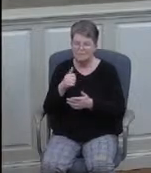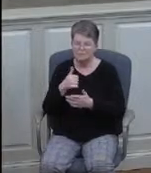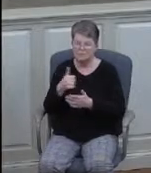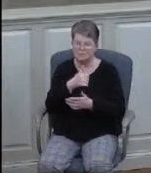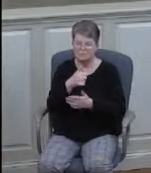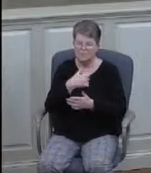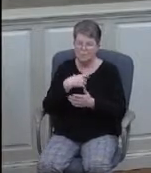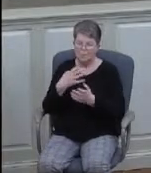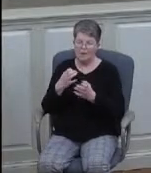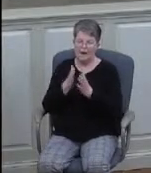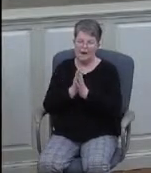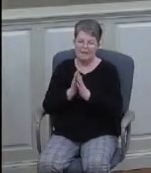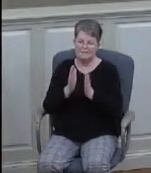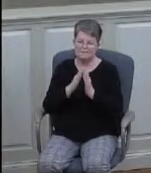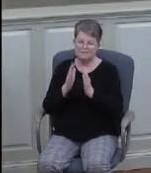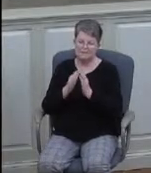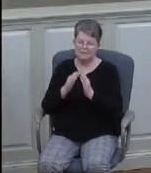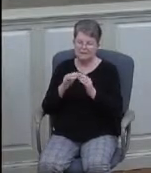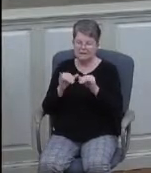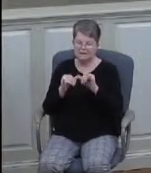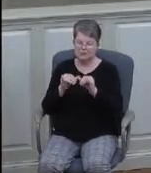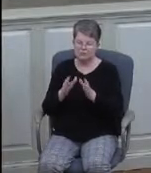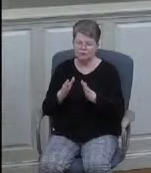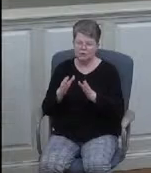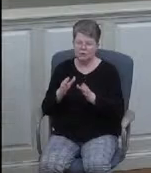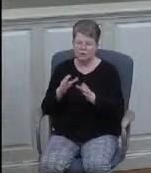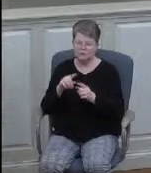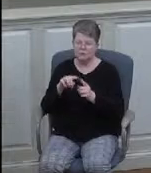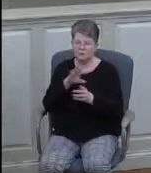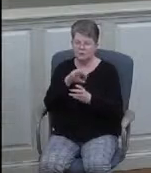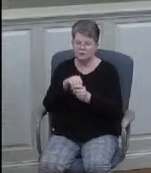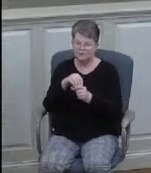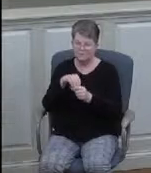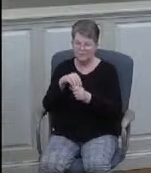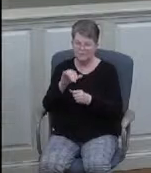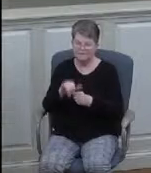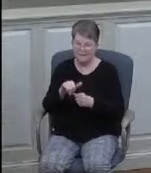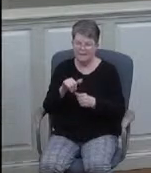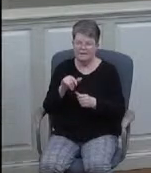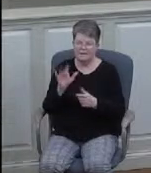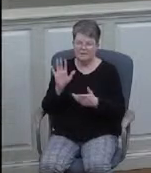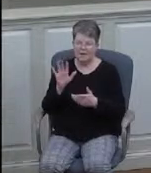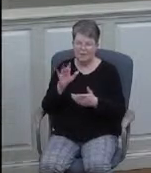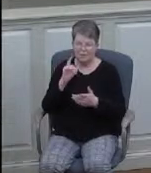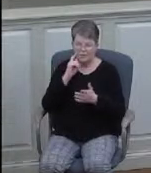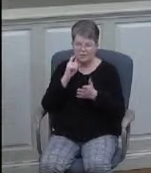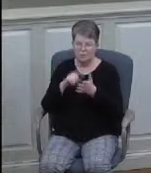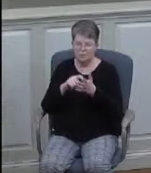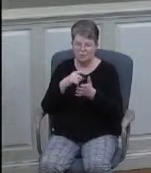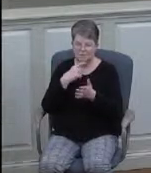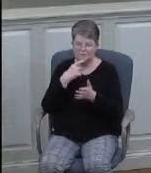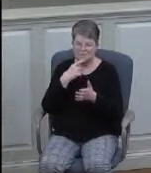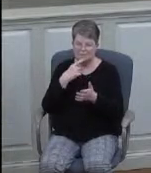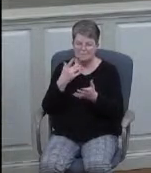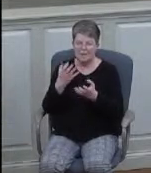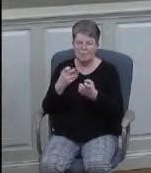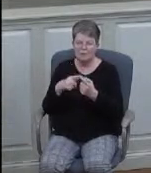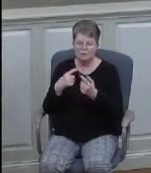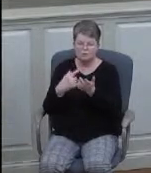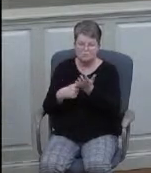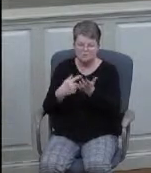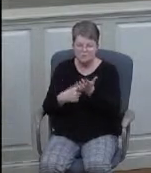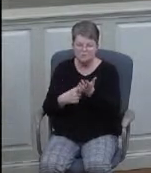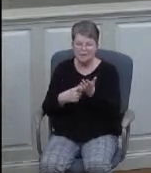city engineer to participate with that. In their notice, it indicates that the meeting is held with the intent to discuss and work on